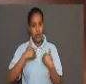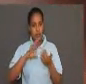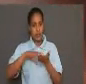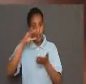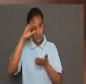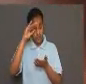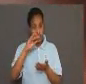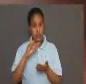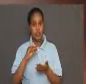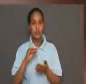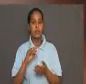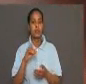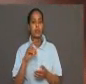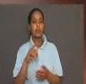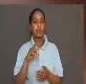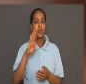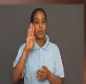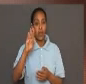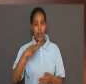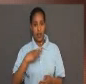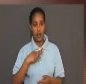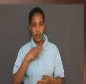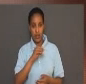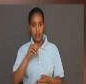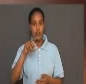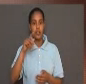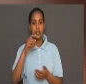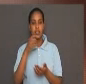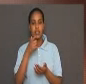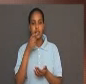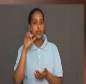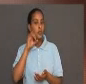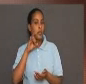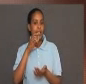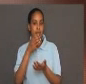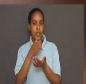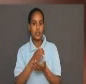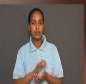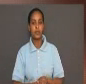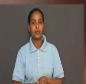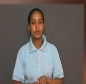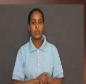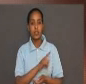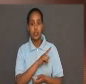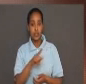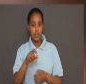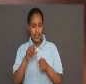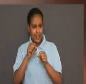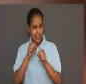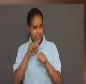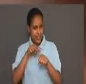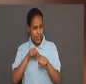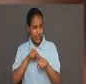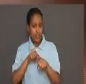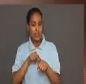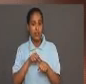answers are Bakelite and Perspex. Their rigid,